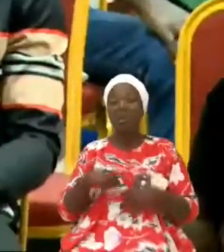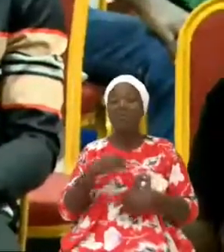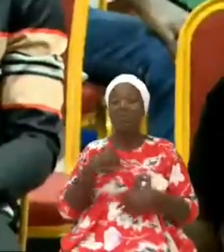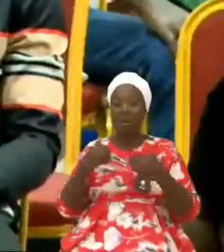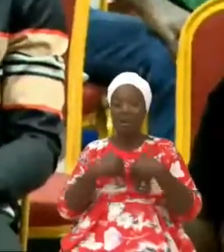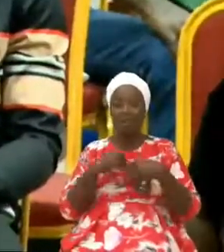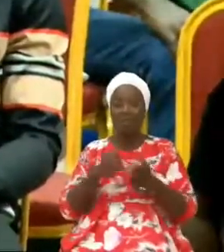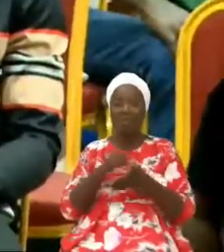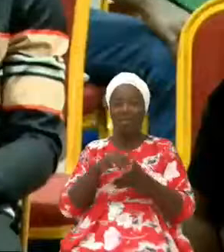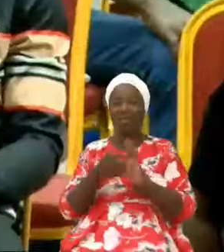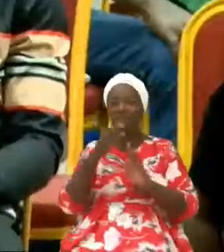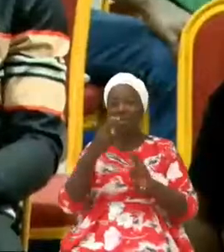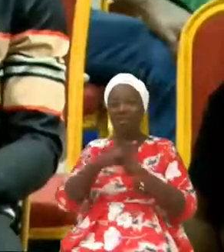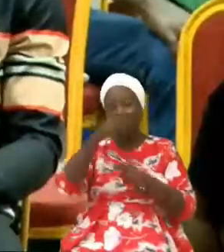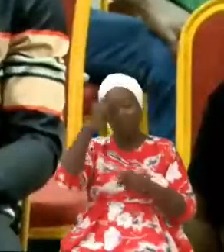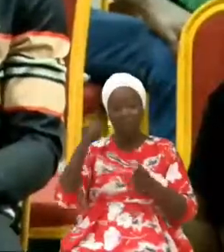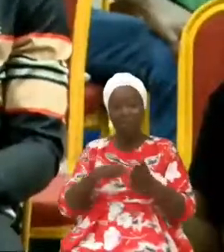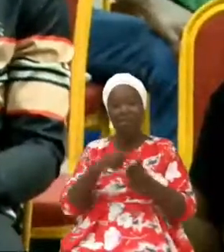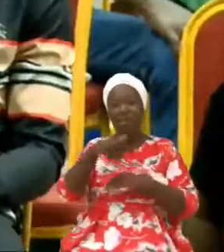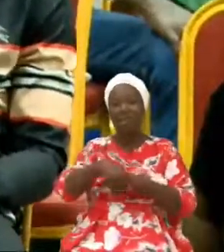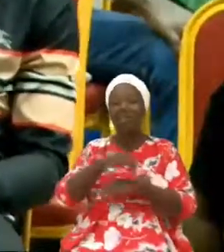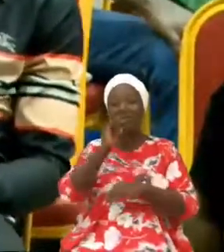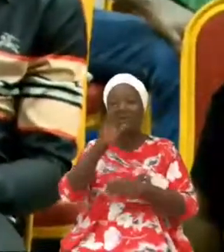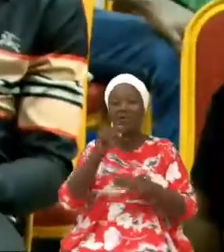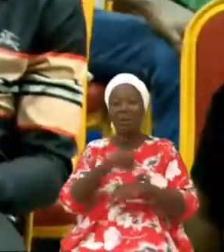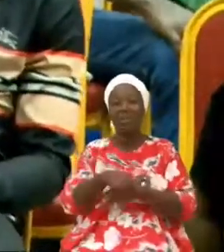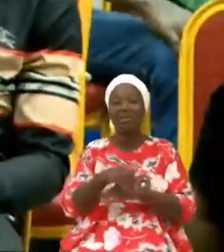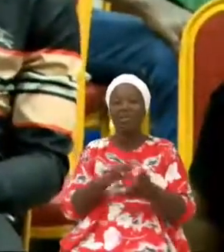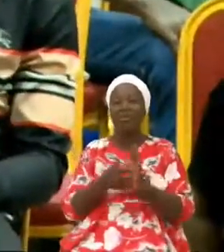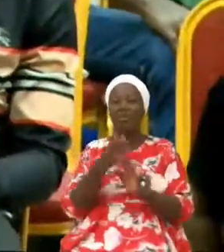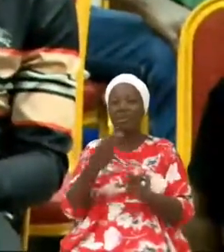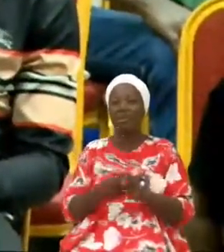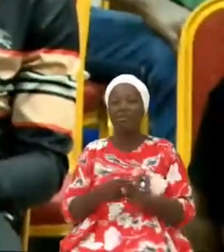in your life. Tonight is your night.